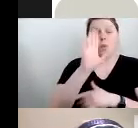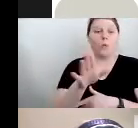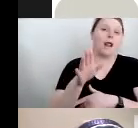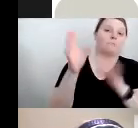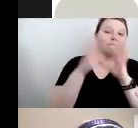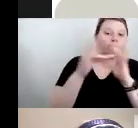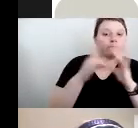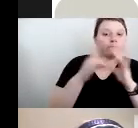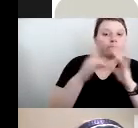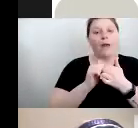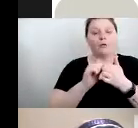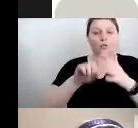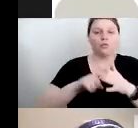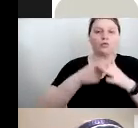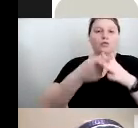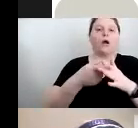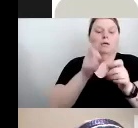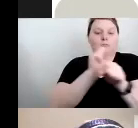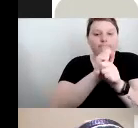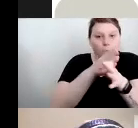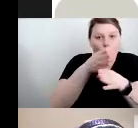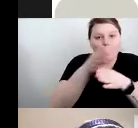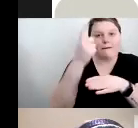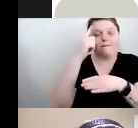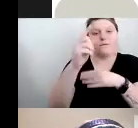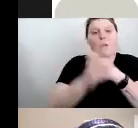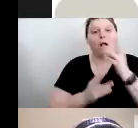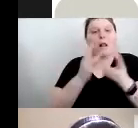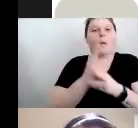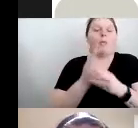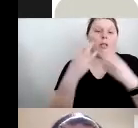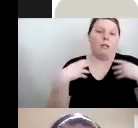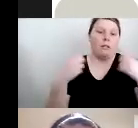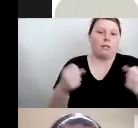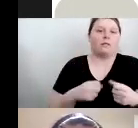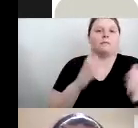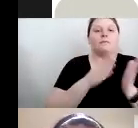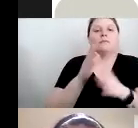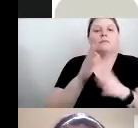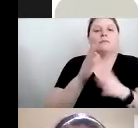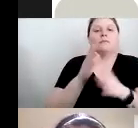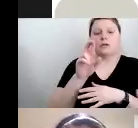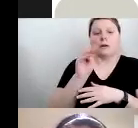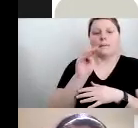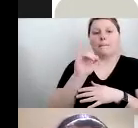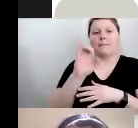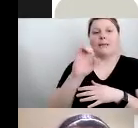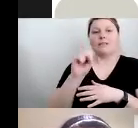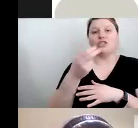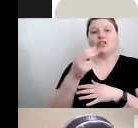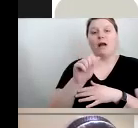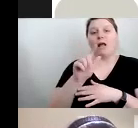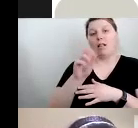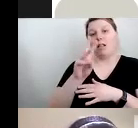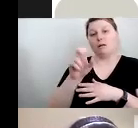to starting a career in global health. We have Dr. Misha Lawson, who will join us on February